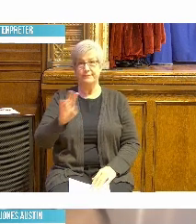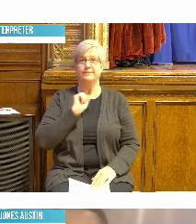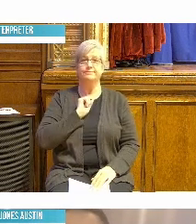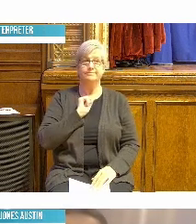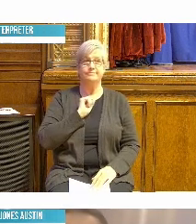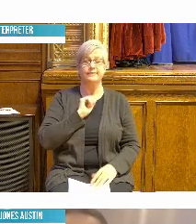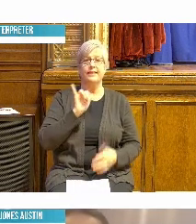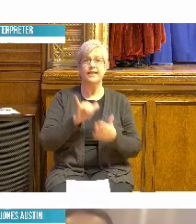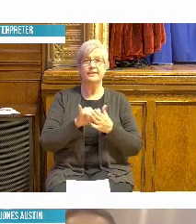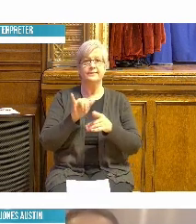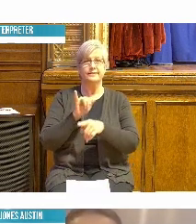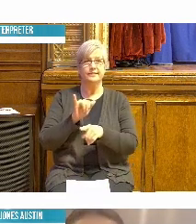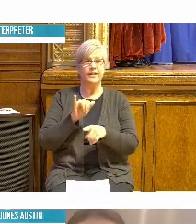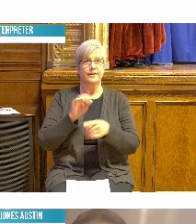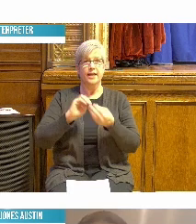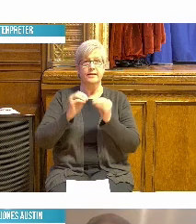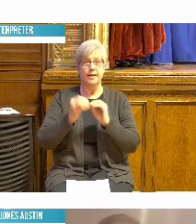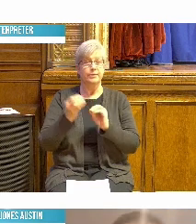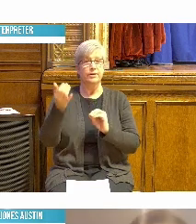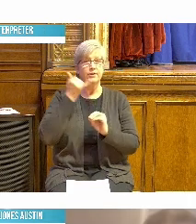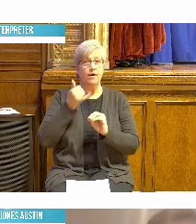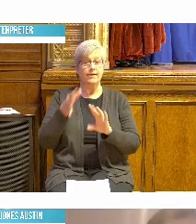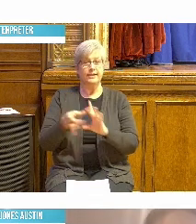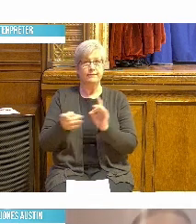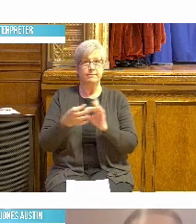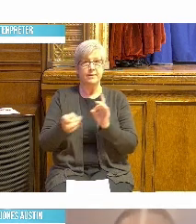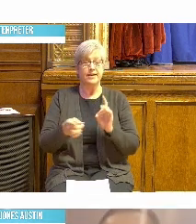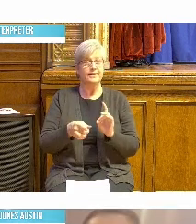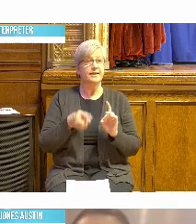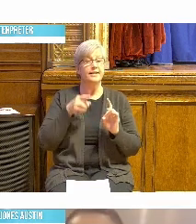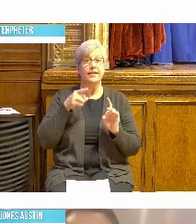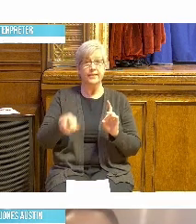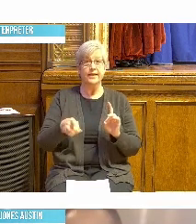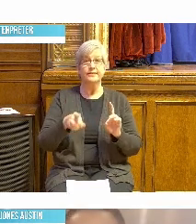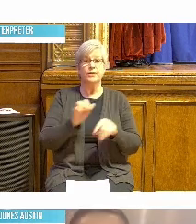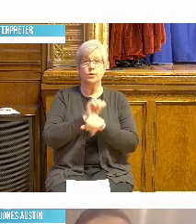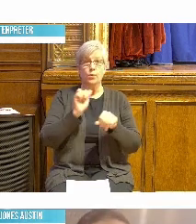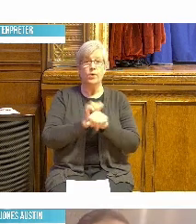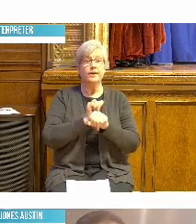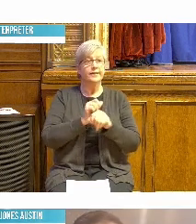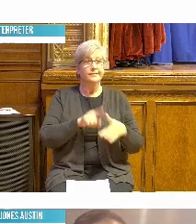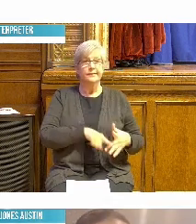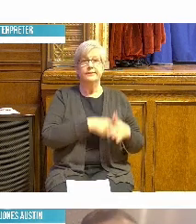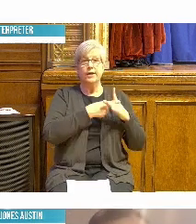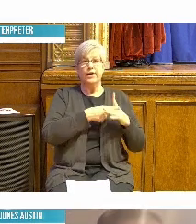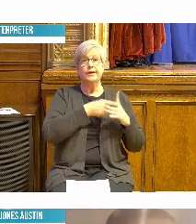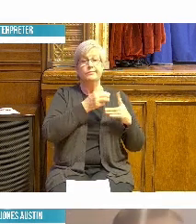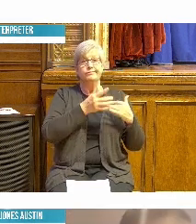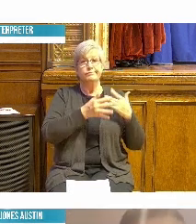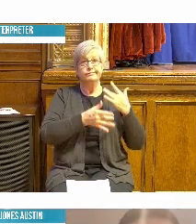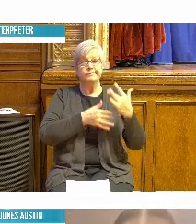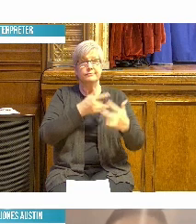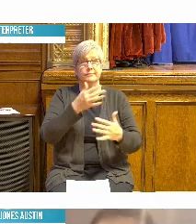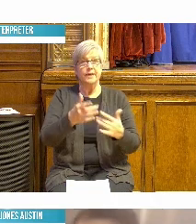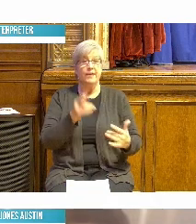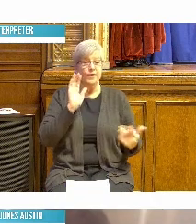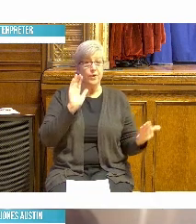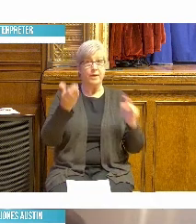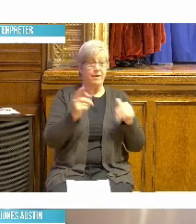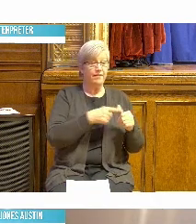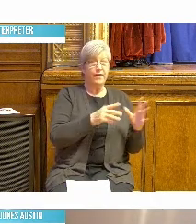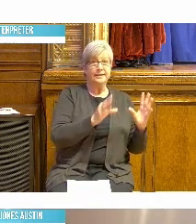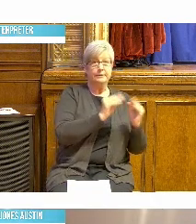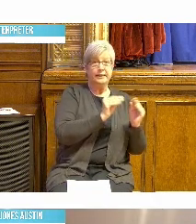518-473-3997. That is our number. This commission has been building, and hopefully you'll see the changes. If you look at the first meeting, we didn't have